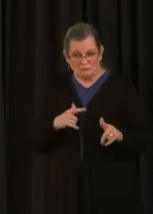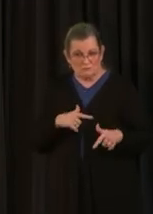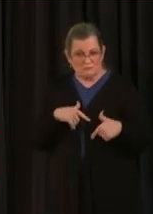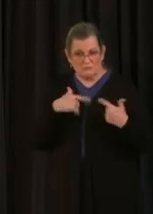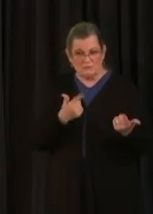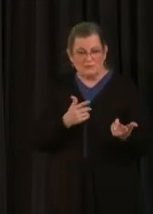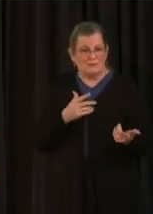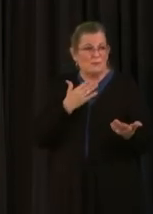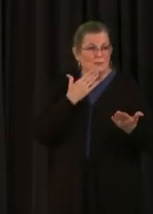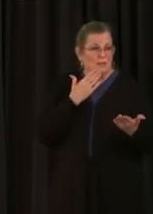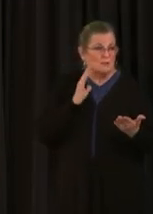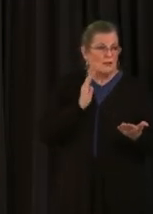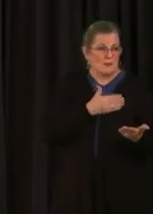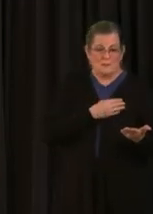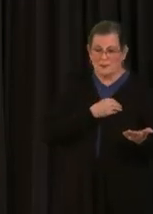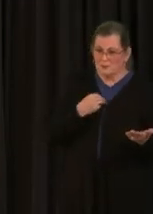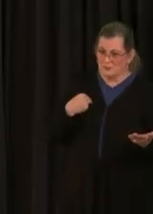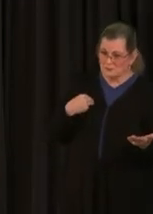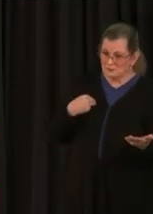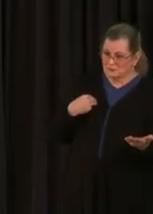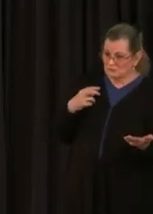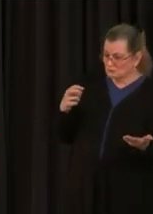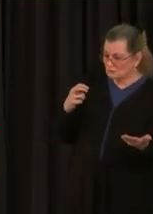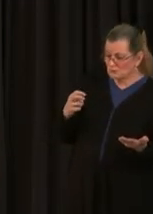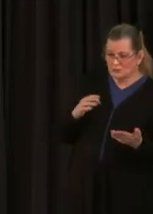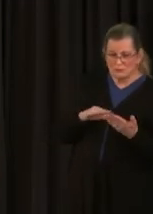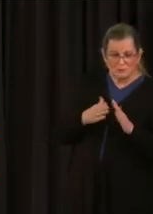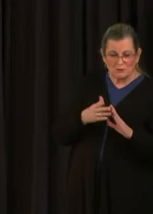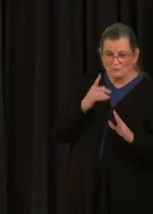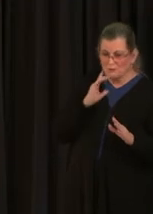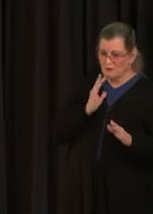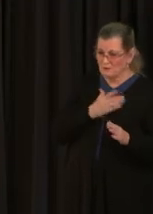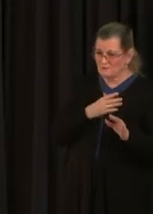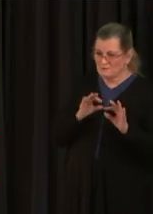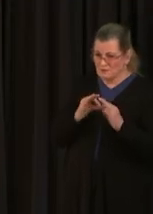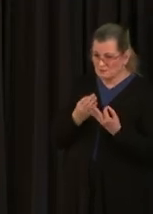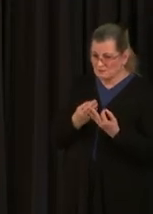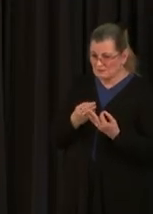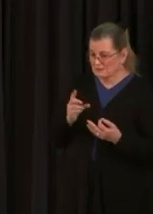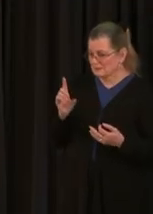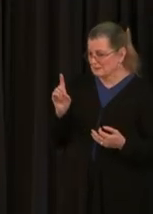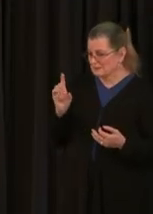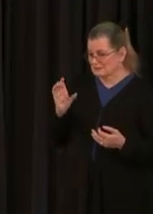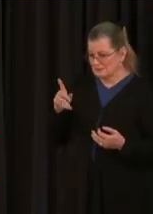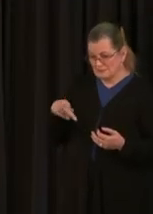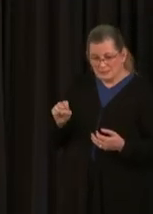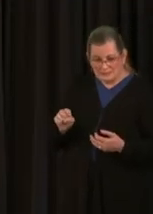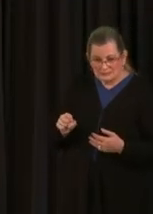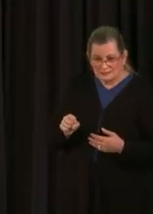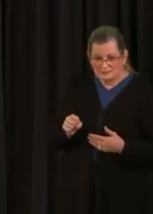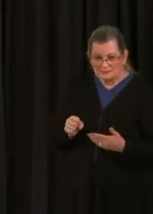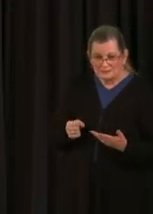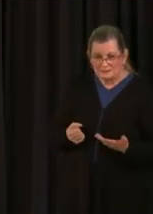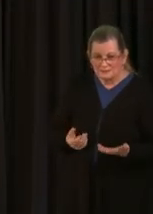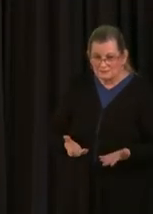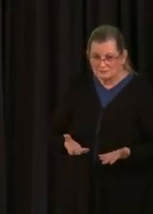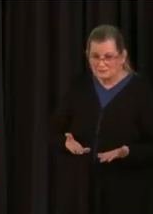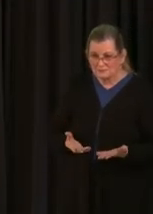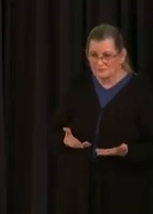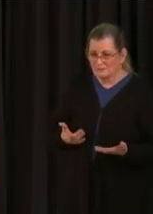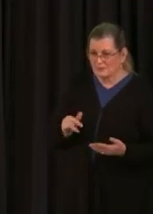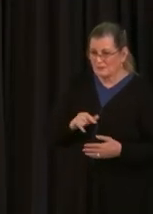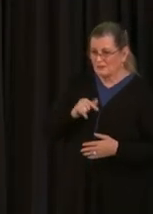listed right there, as well as 5 bus lines. I can't say enough positive things about the partnership we have with DCPS